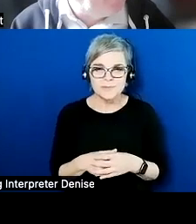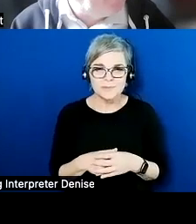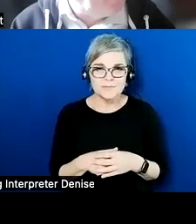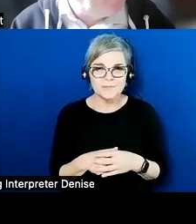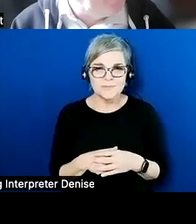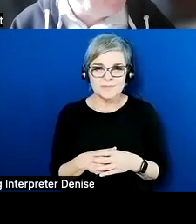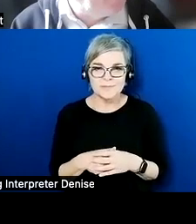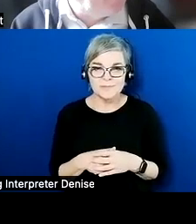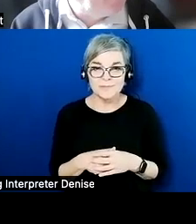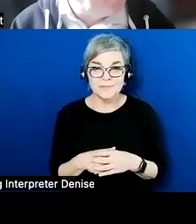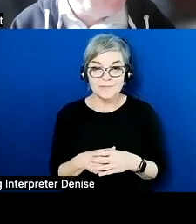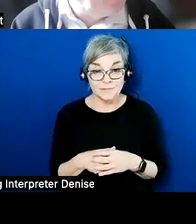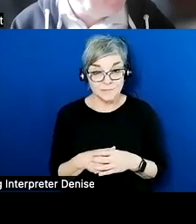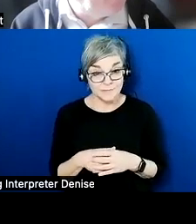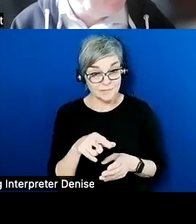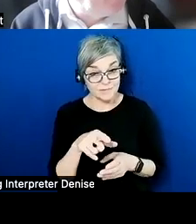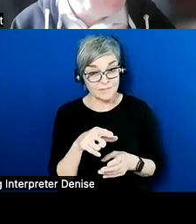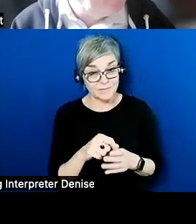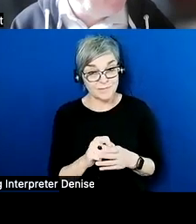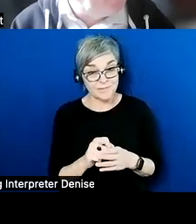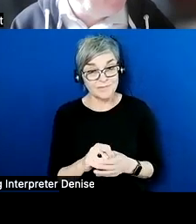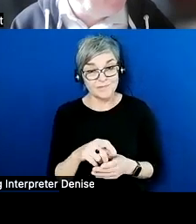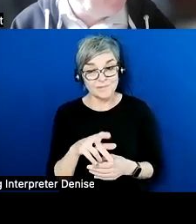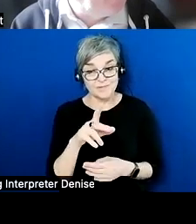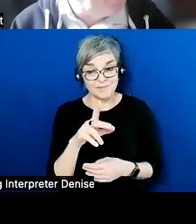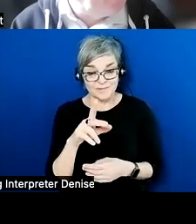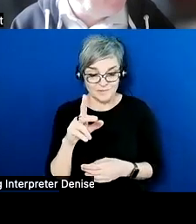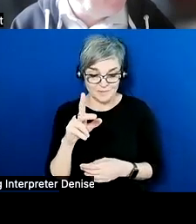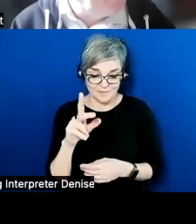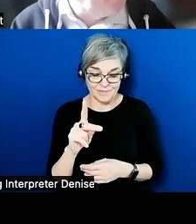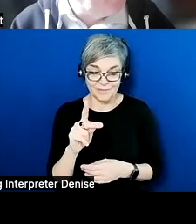Hello, Caden. Hello.